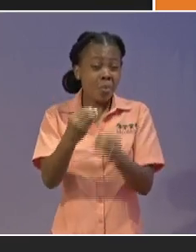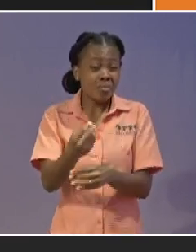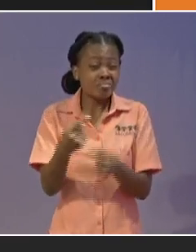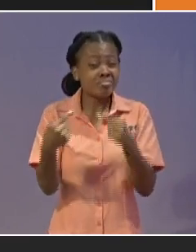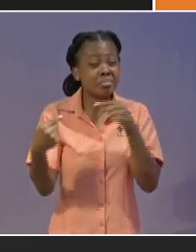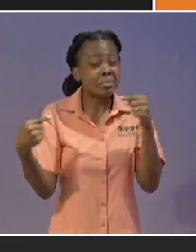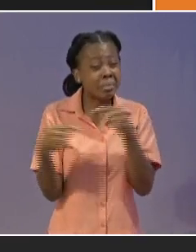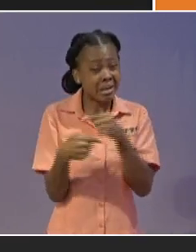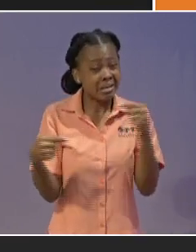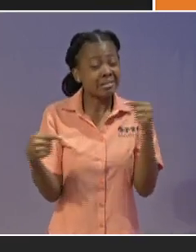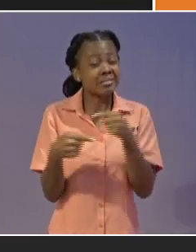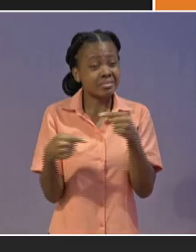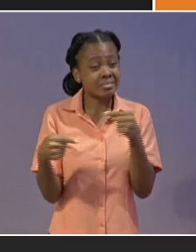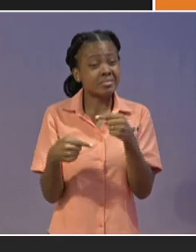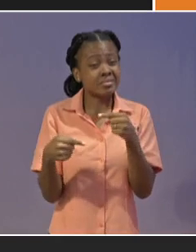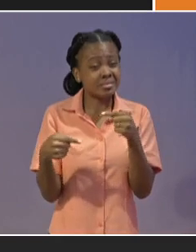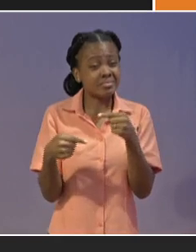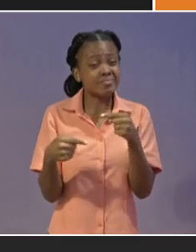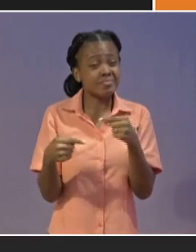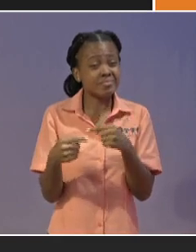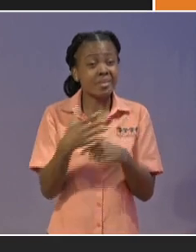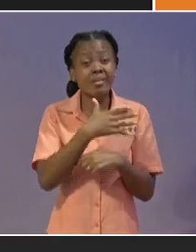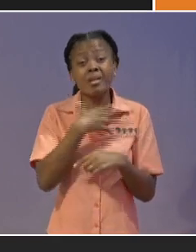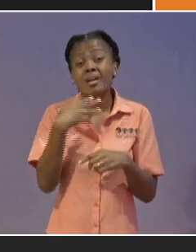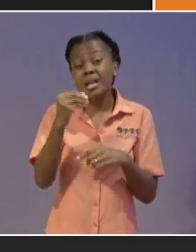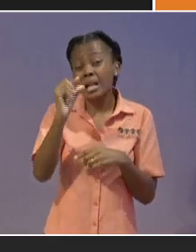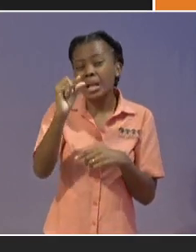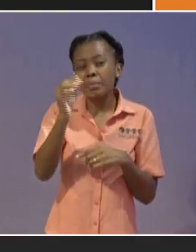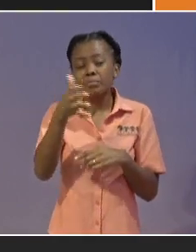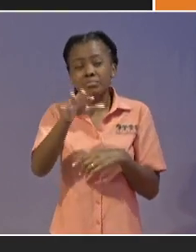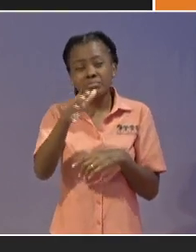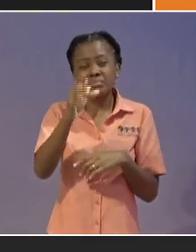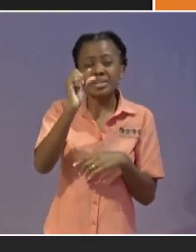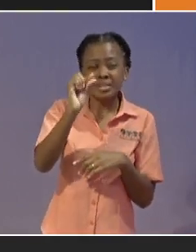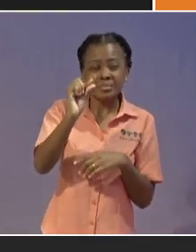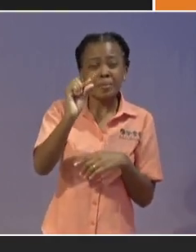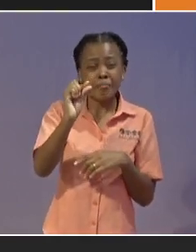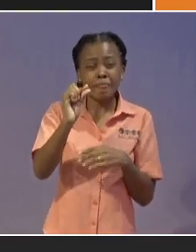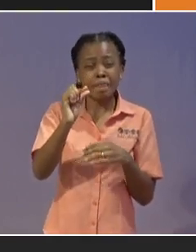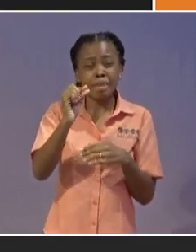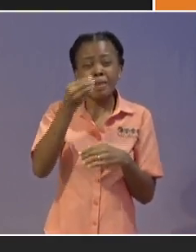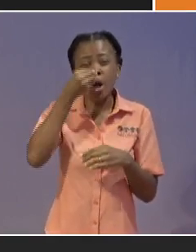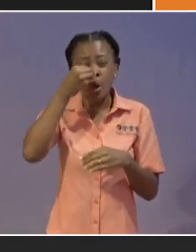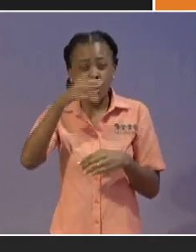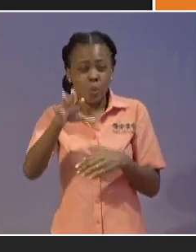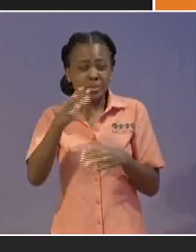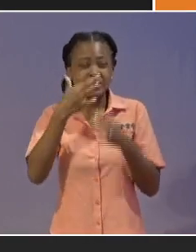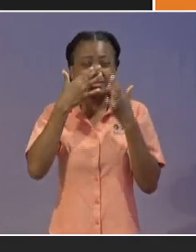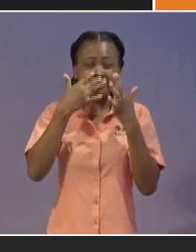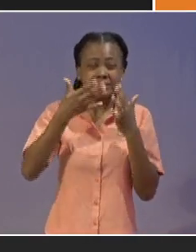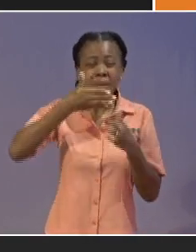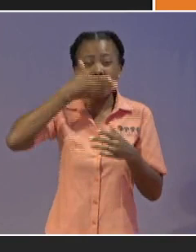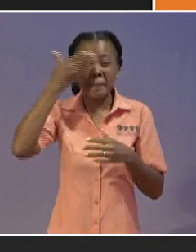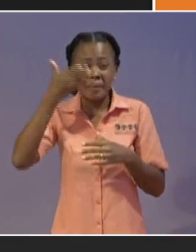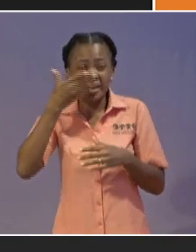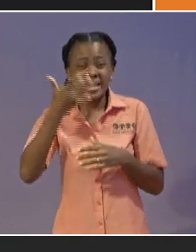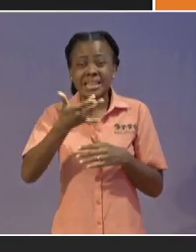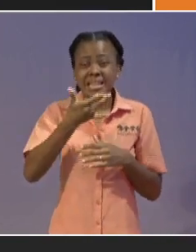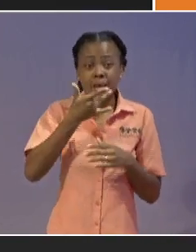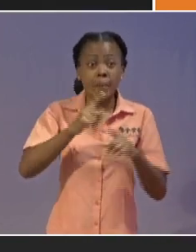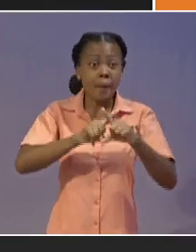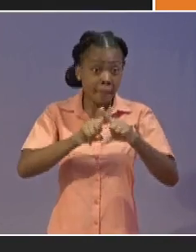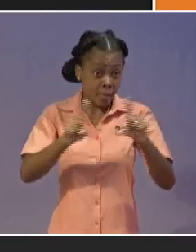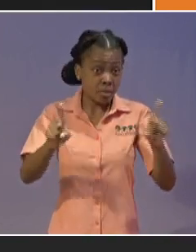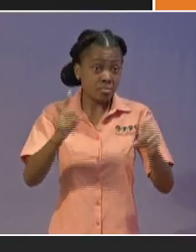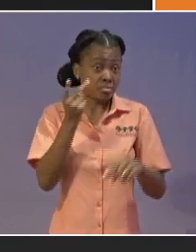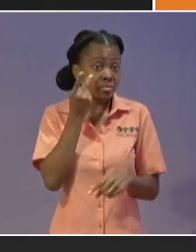loss of smell and taste, as you saw with Delta. So it's not as specific. and significantly we have seen sore